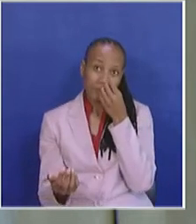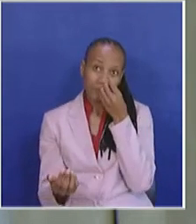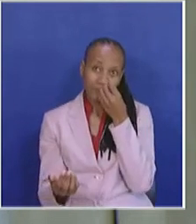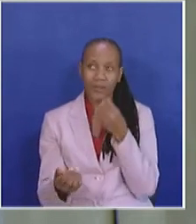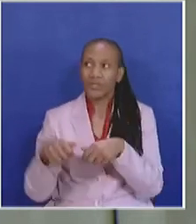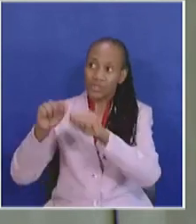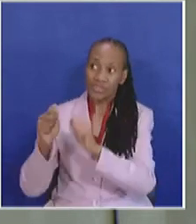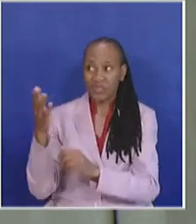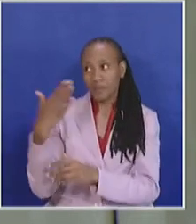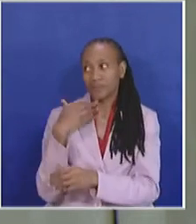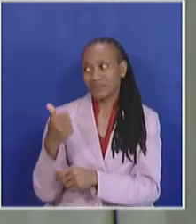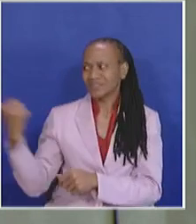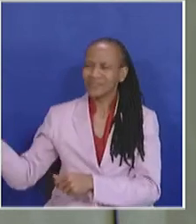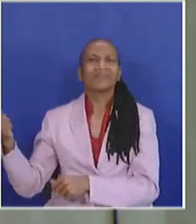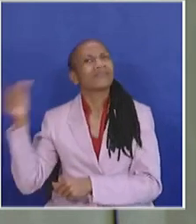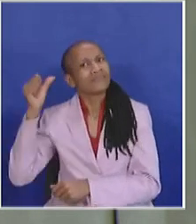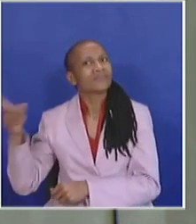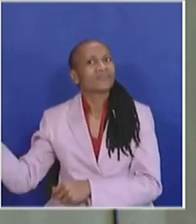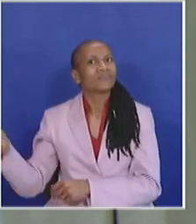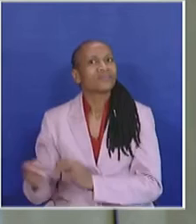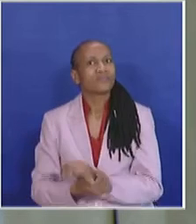can you buy